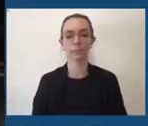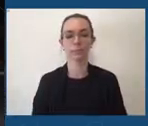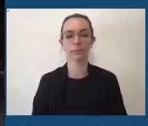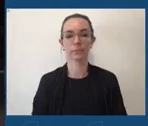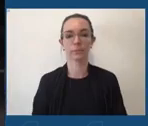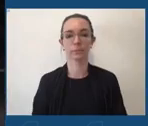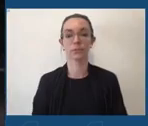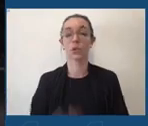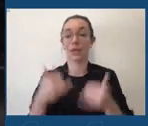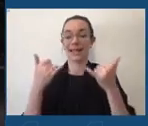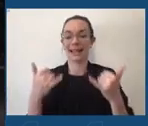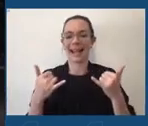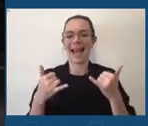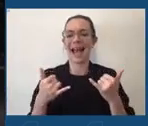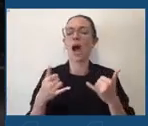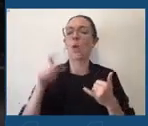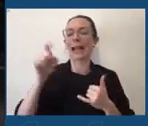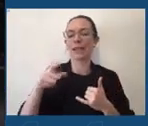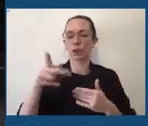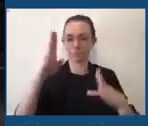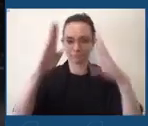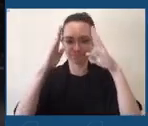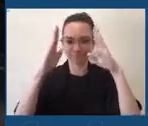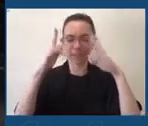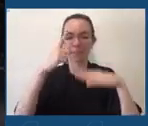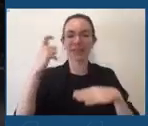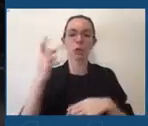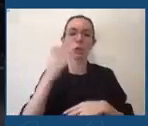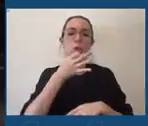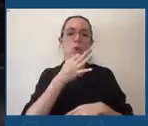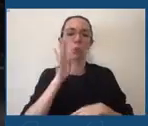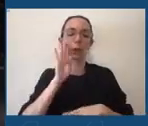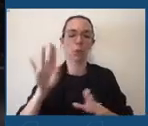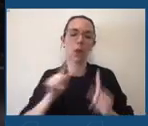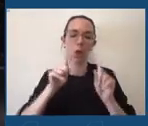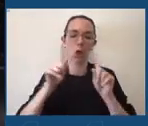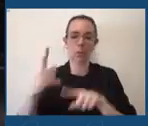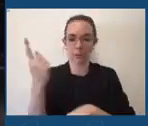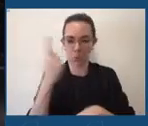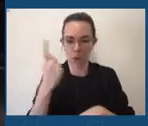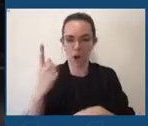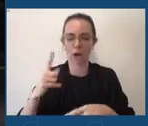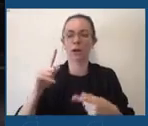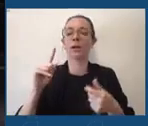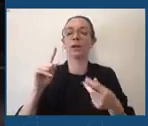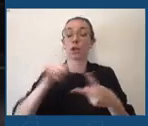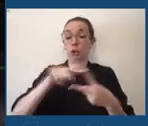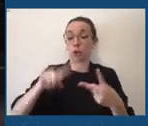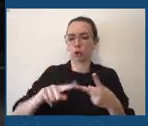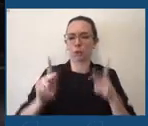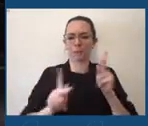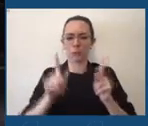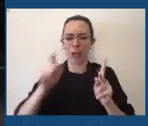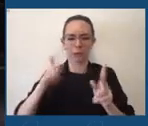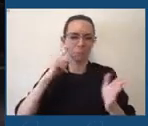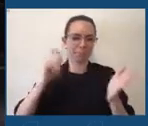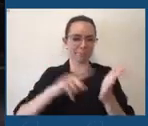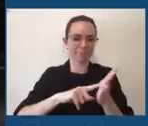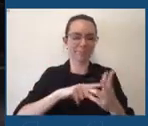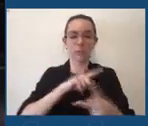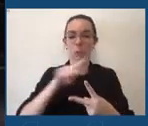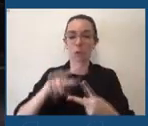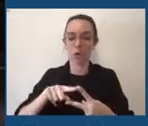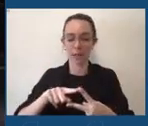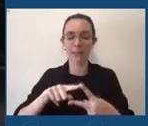Now I need you to pay attention because we're getting ready to go somewhere. The first thing, there's two people that we have to acknowledge. One is